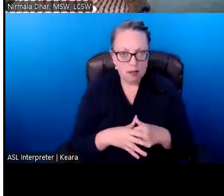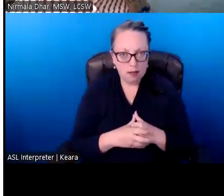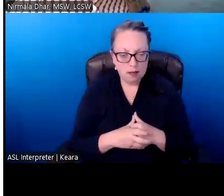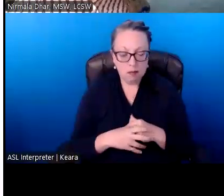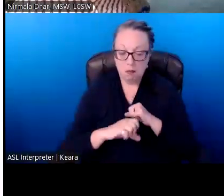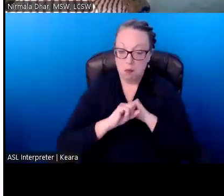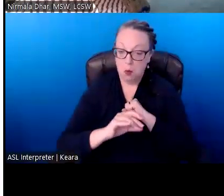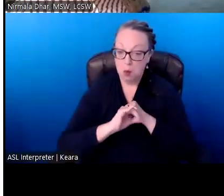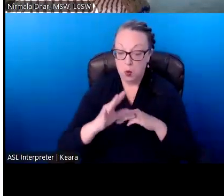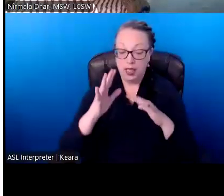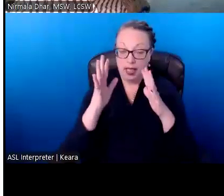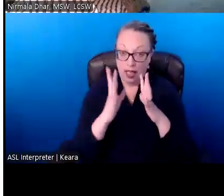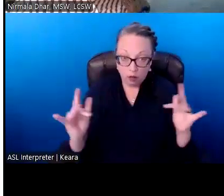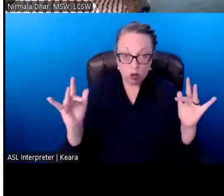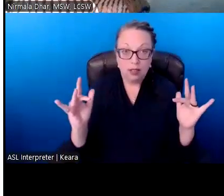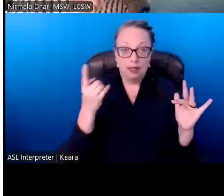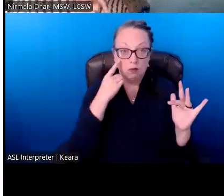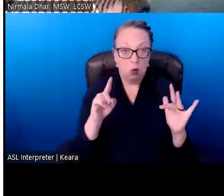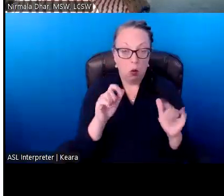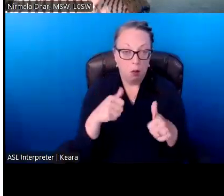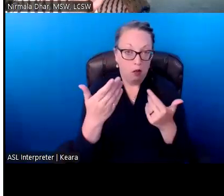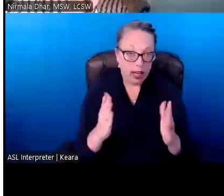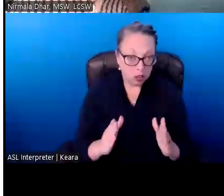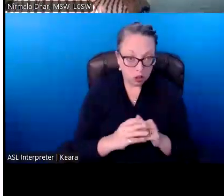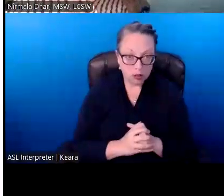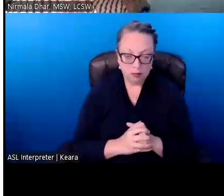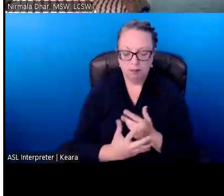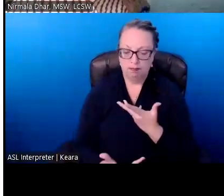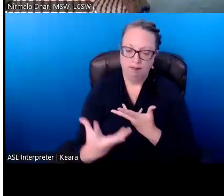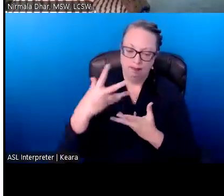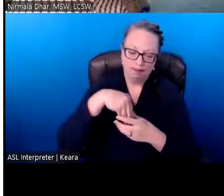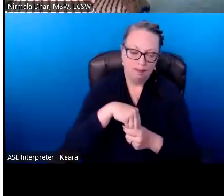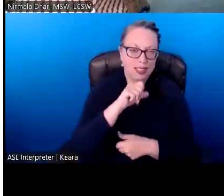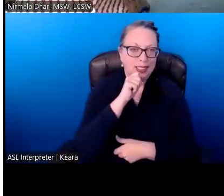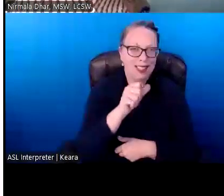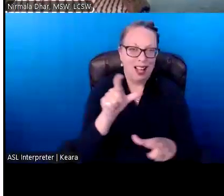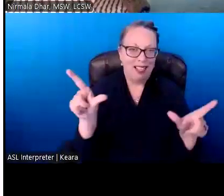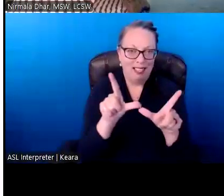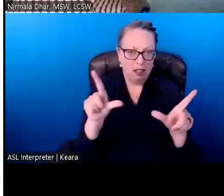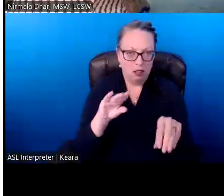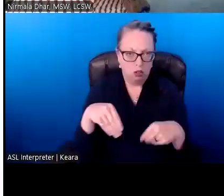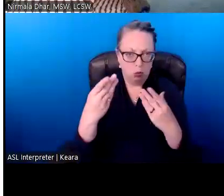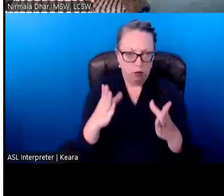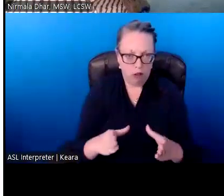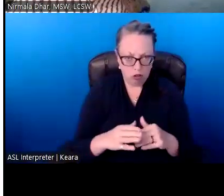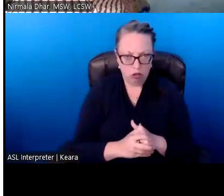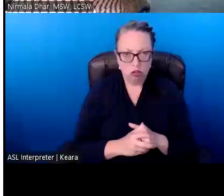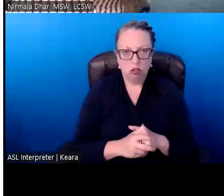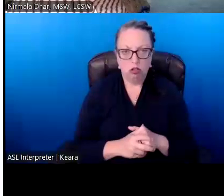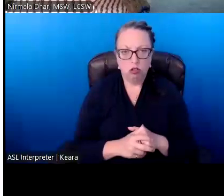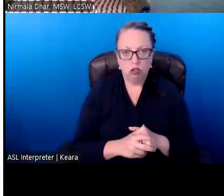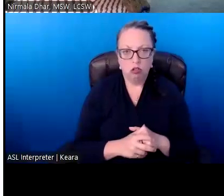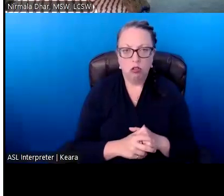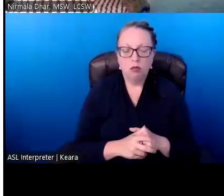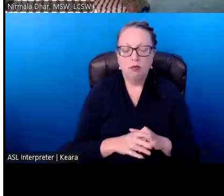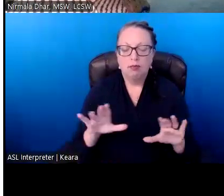promoting diversity in providers, engaging non-licensed providers, and